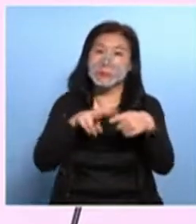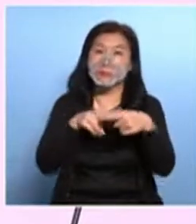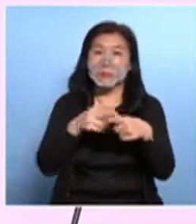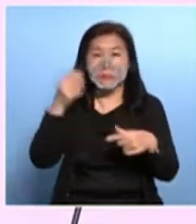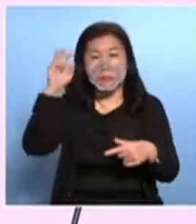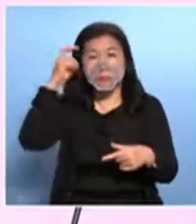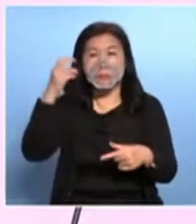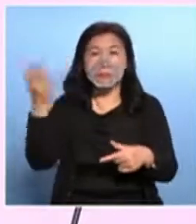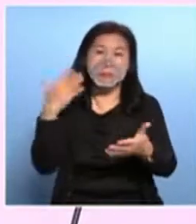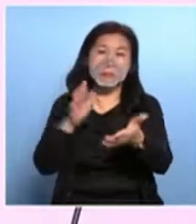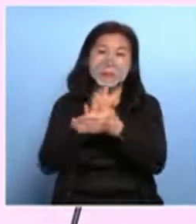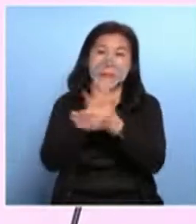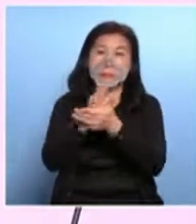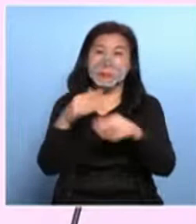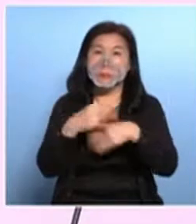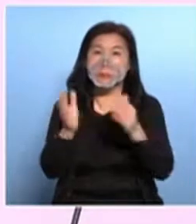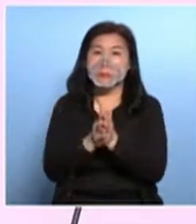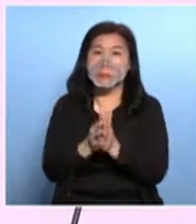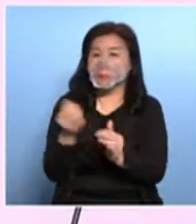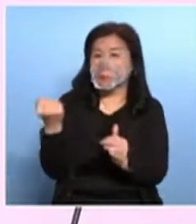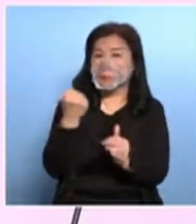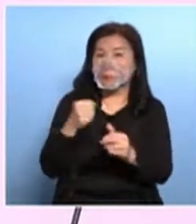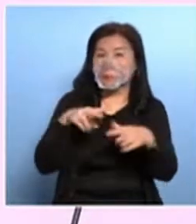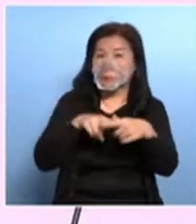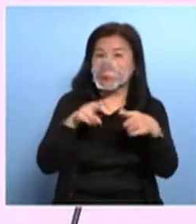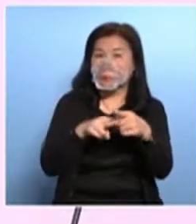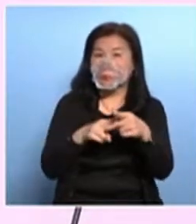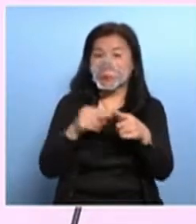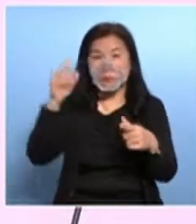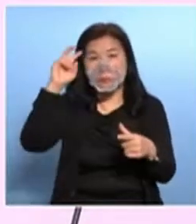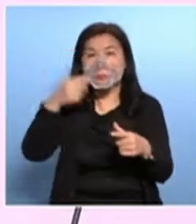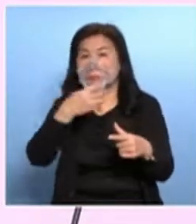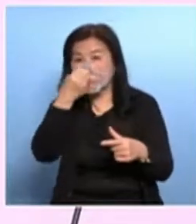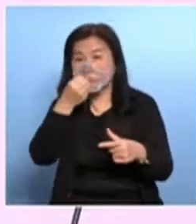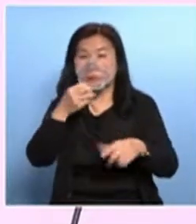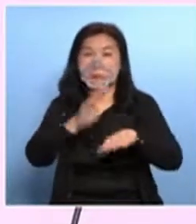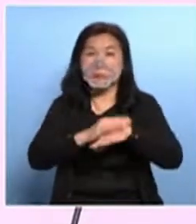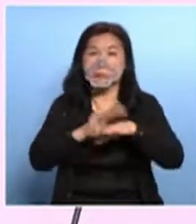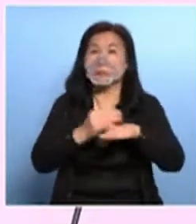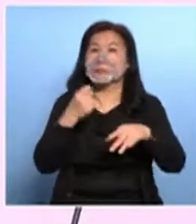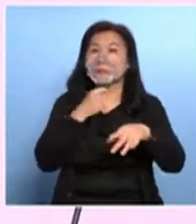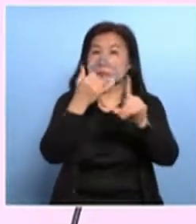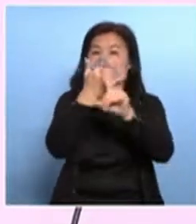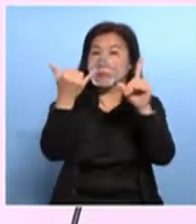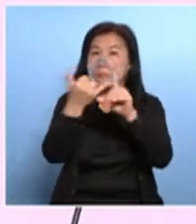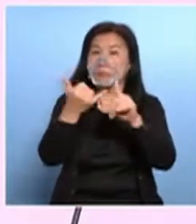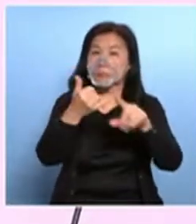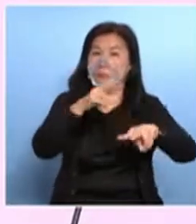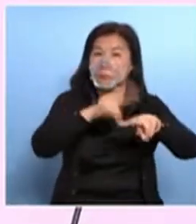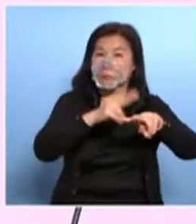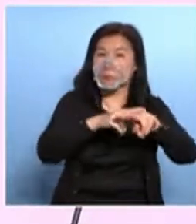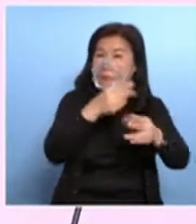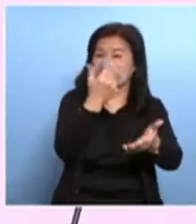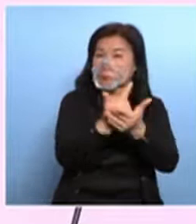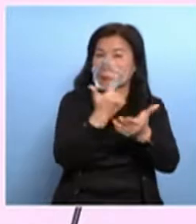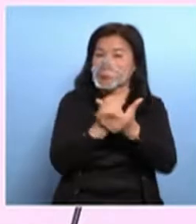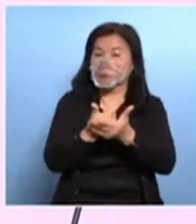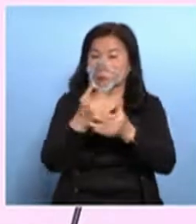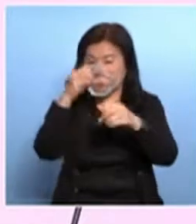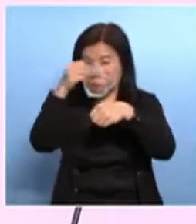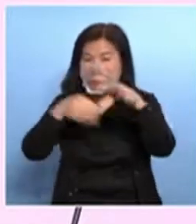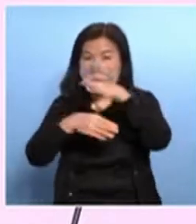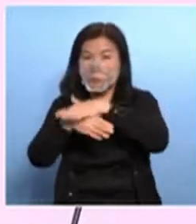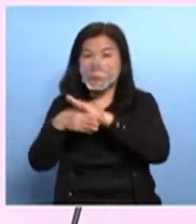Promote research and development. We have been actively promoting R&D in the past few years. There are 16 state key laboratories and 6 Hong